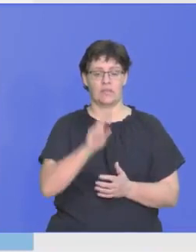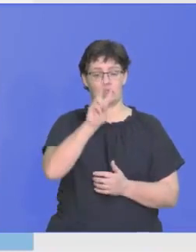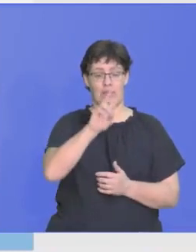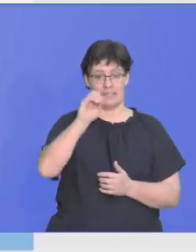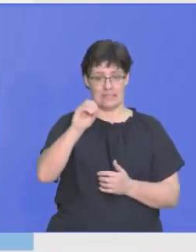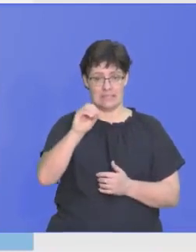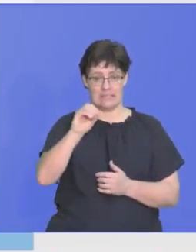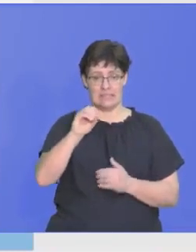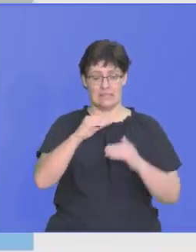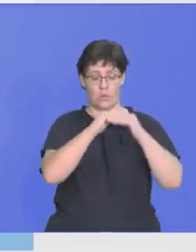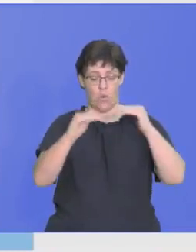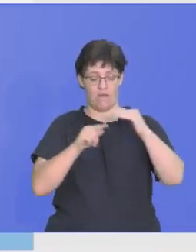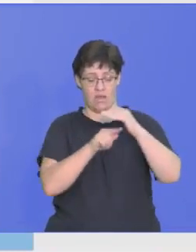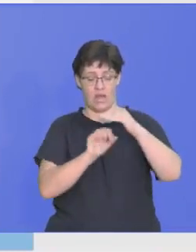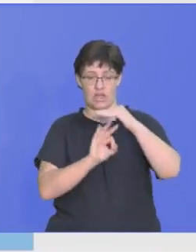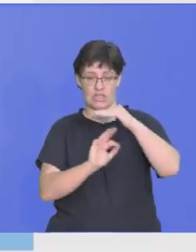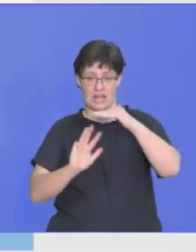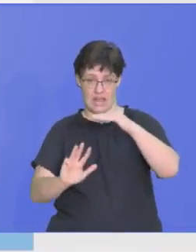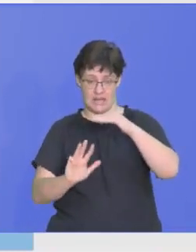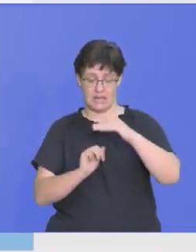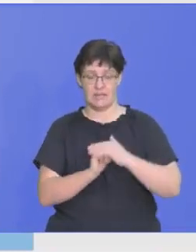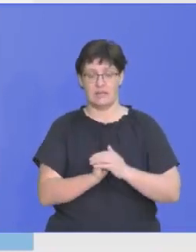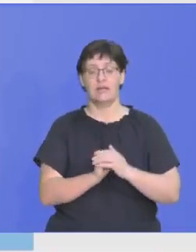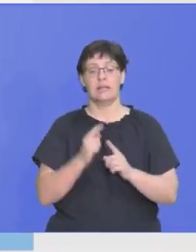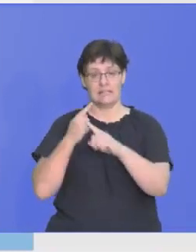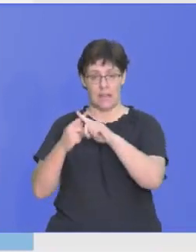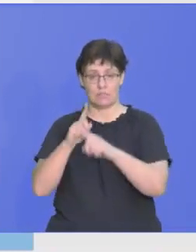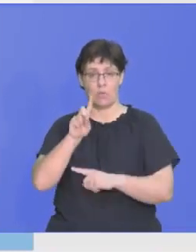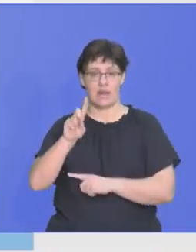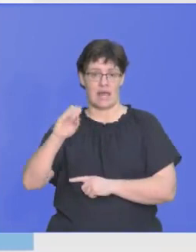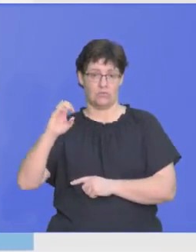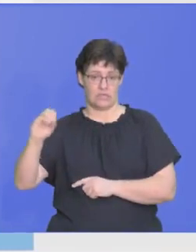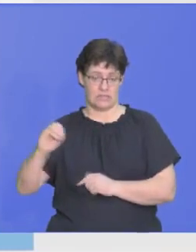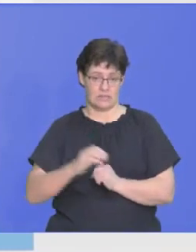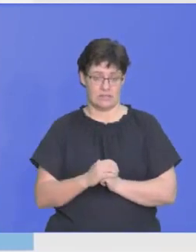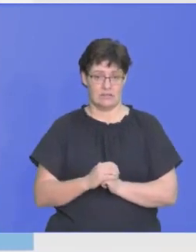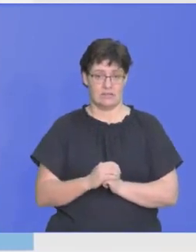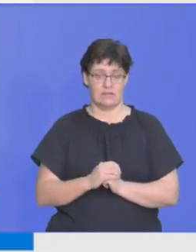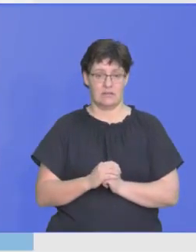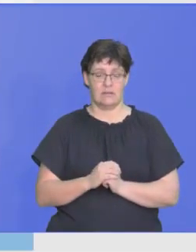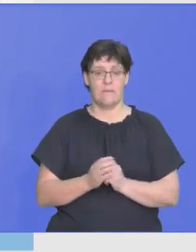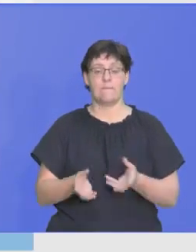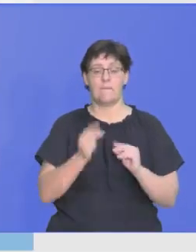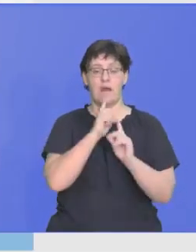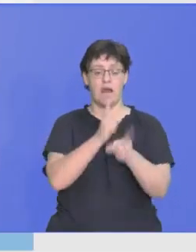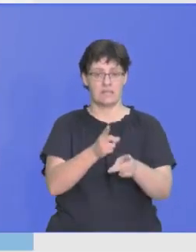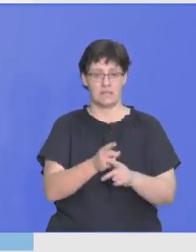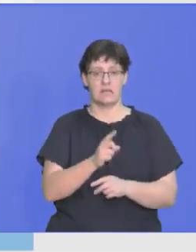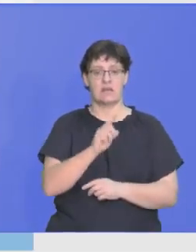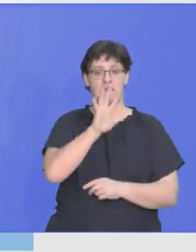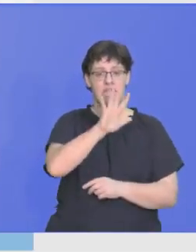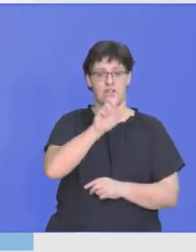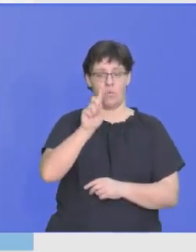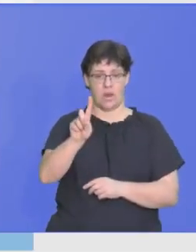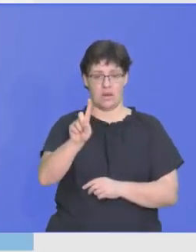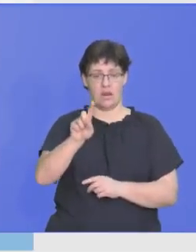So I've got 20 divided by 39 and times by 100. And I get an answer of